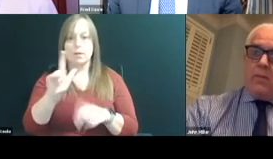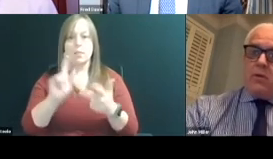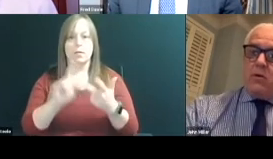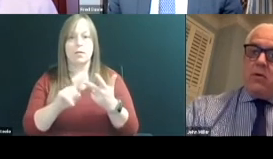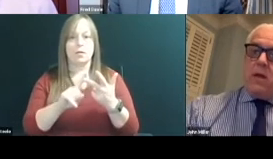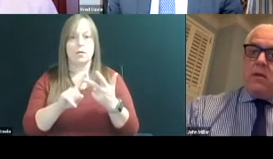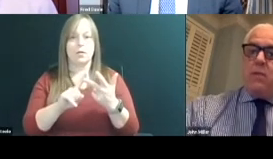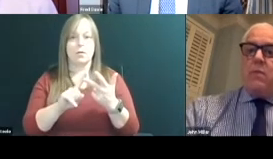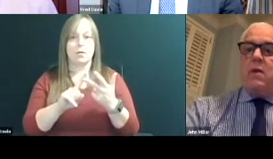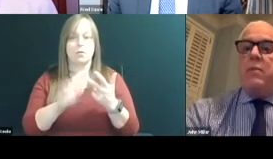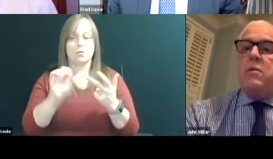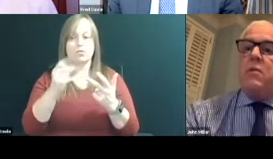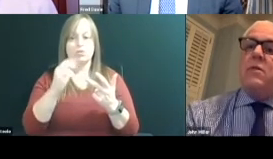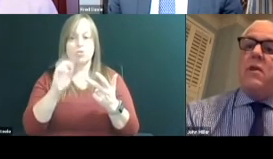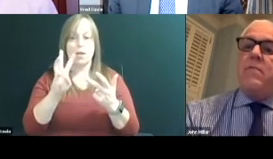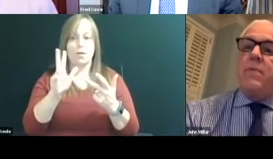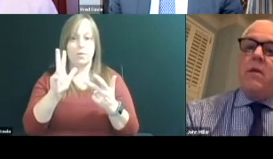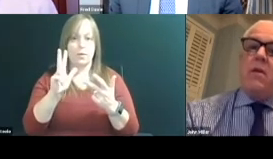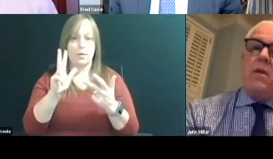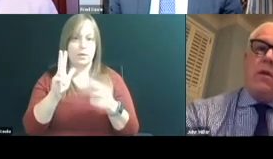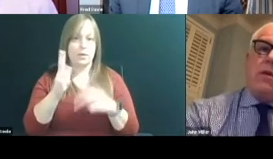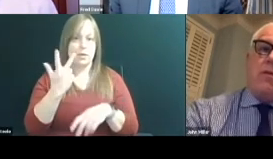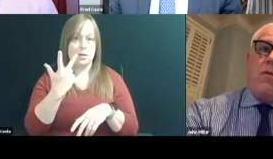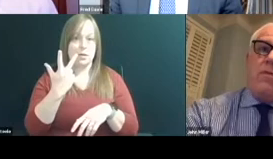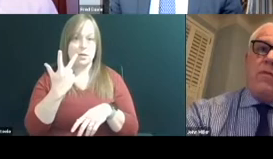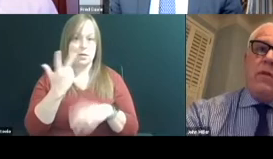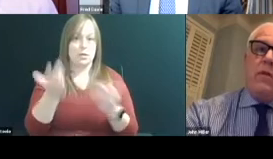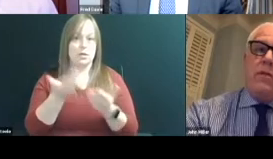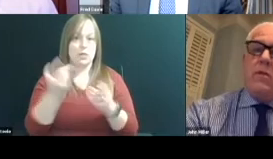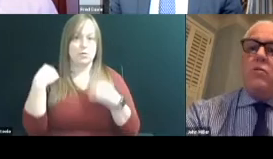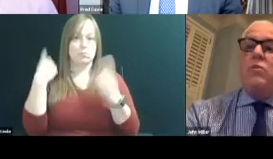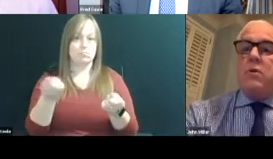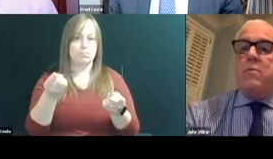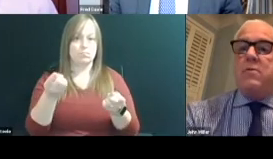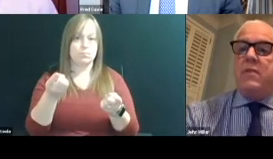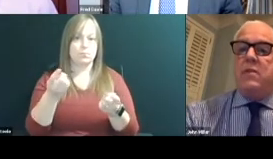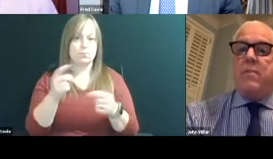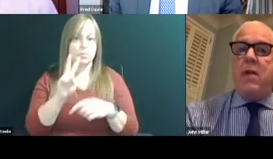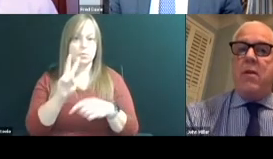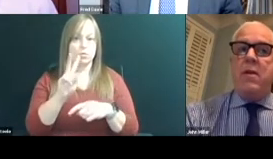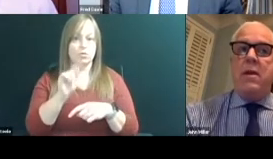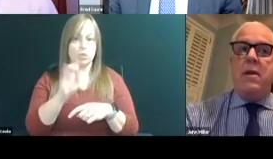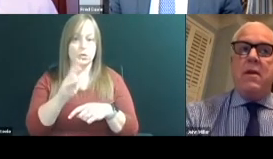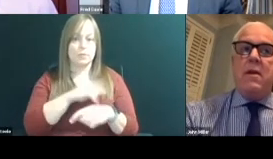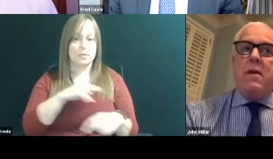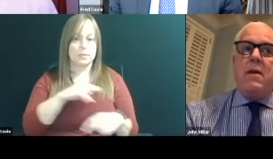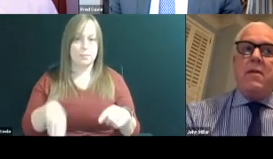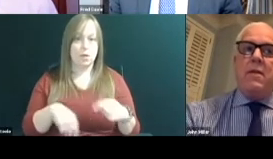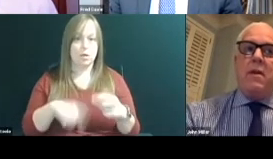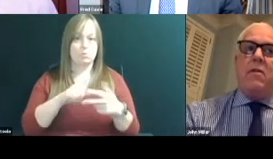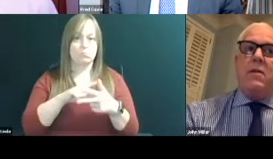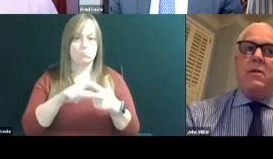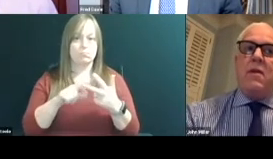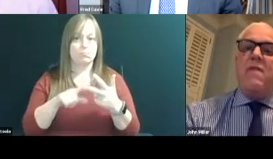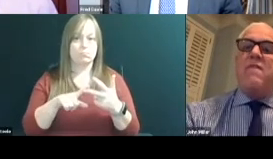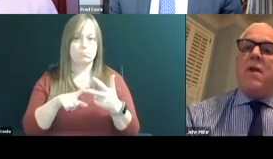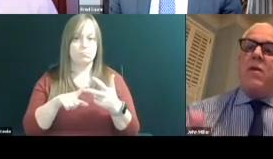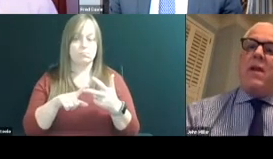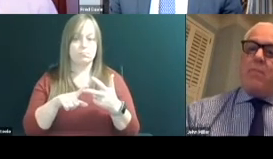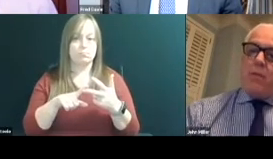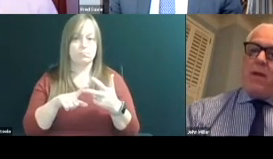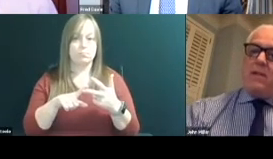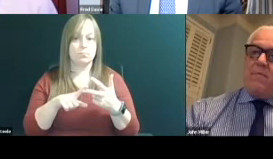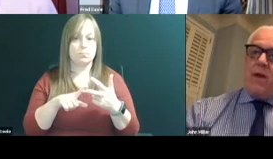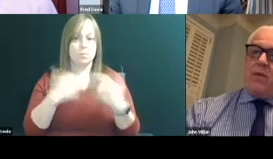and Commissioner Shea, the three commissioners that have been here over the two terms of this mayor, there is a